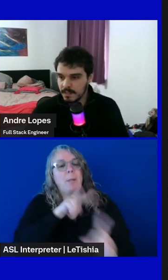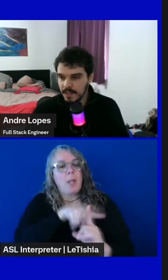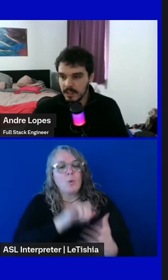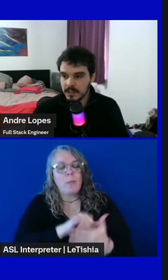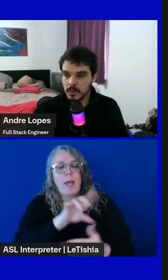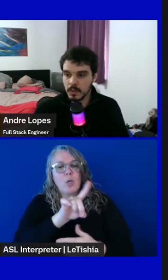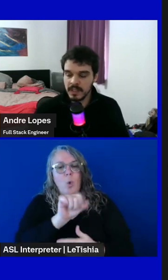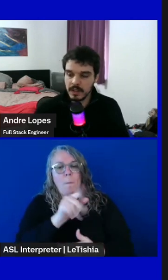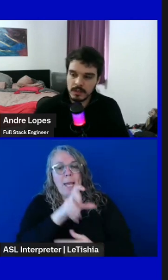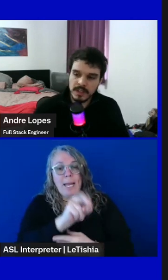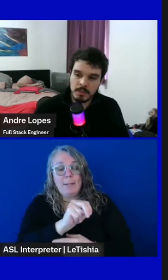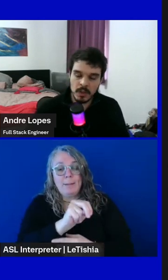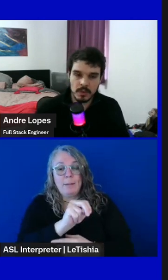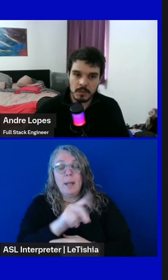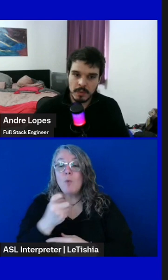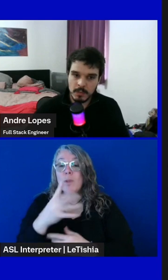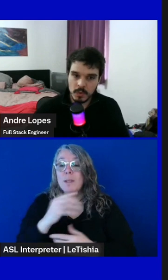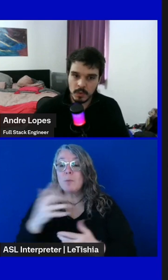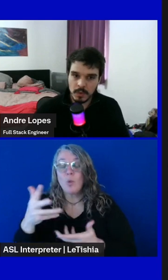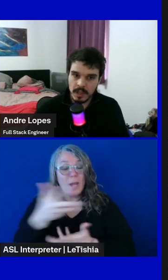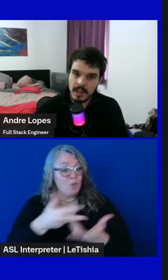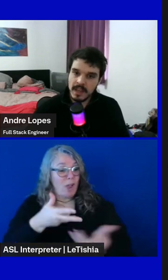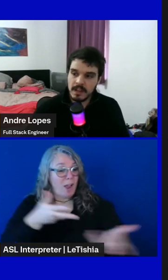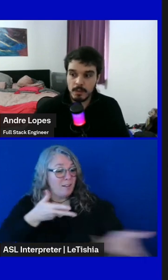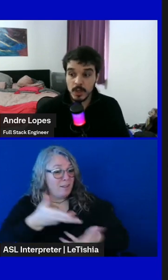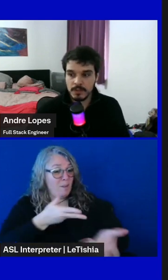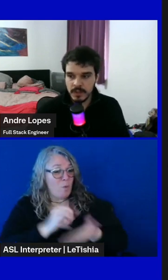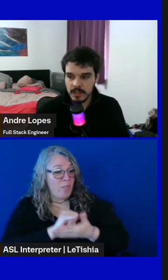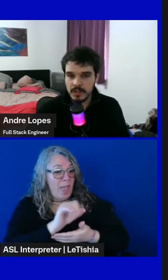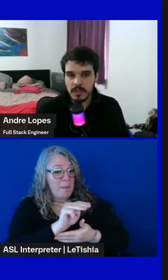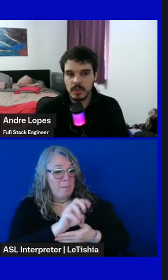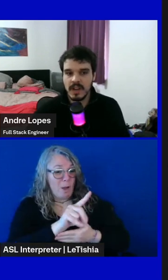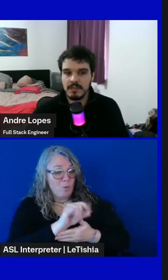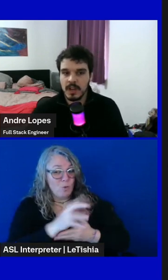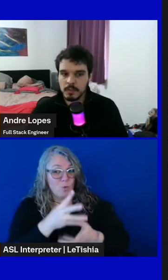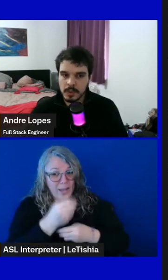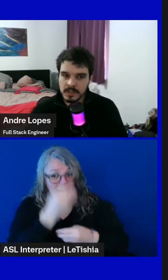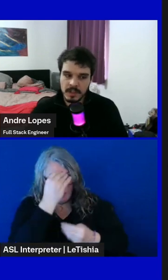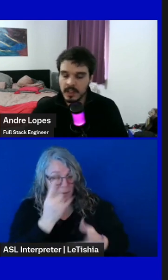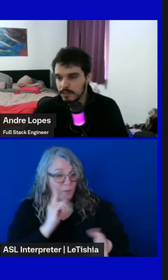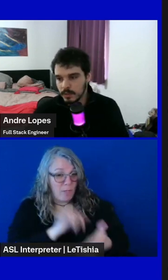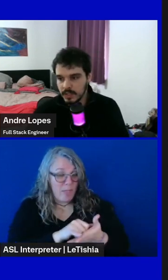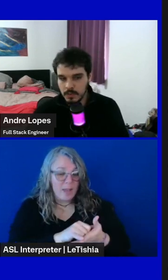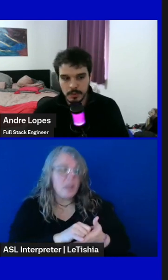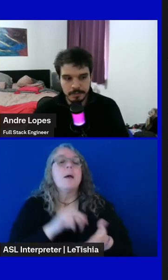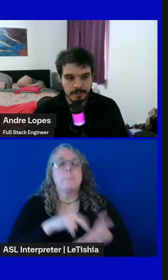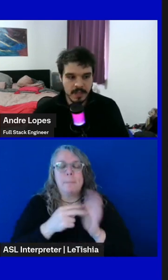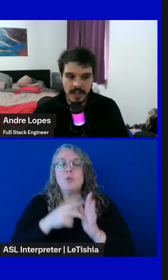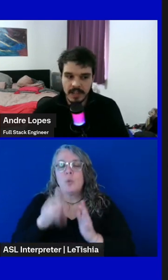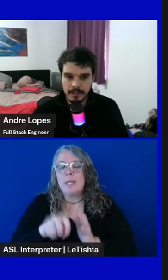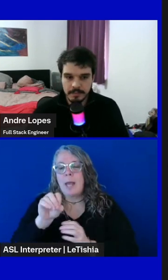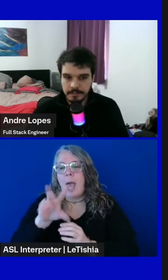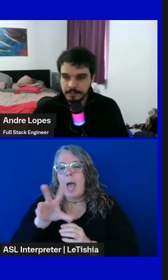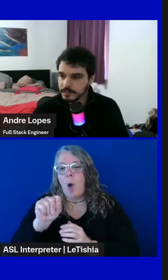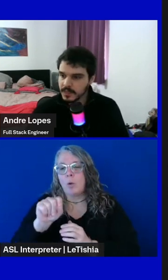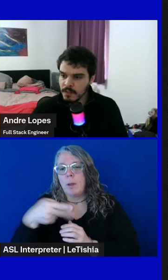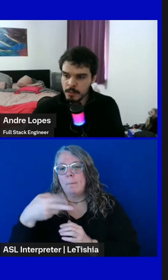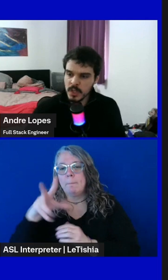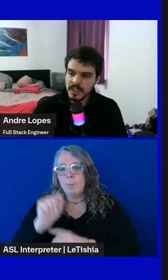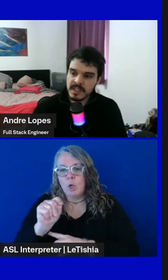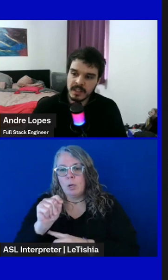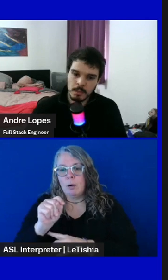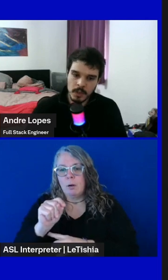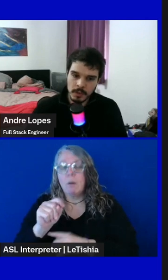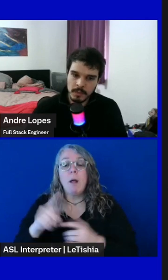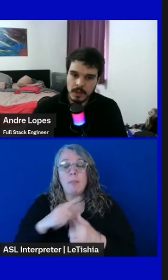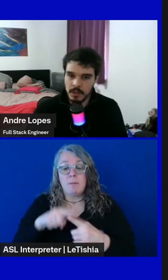want anything to interact with that module to be able to get information from it, you need to have outputs. And if you need to get